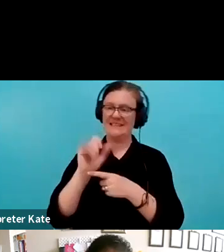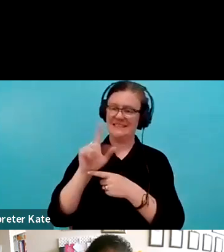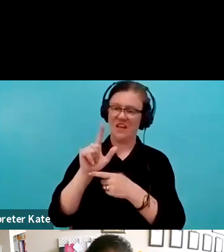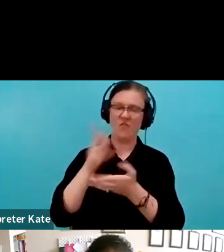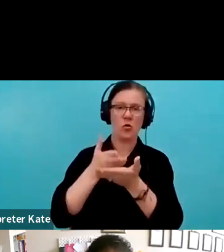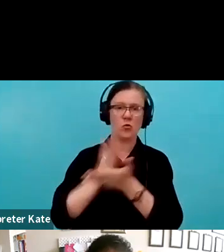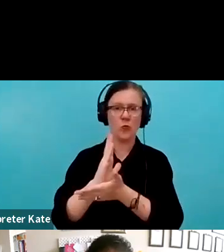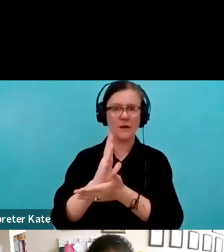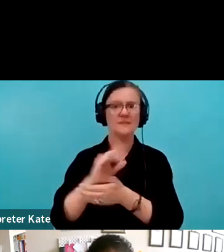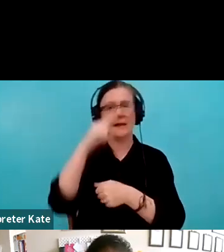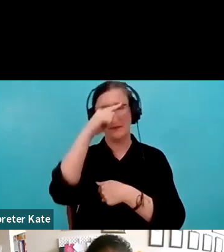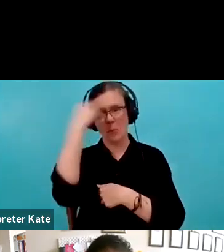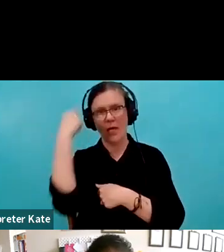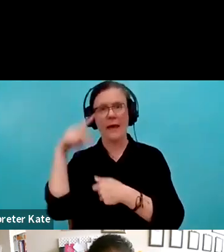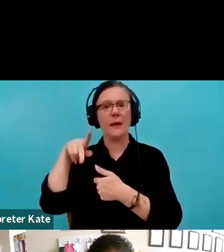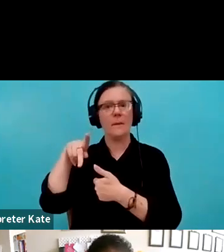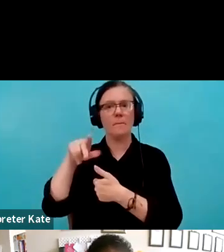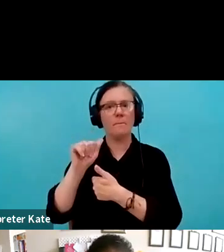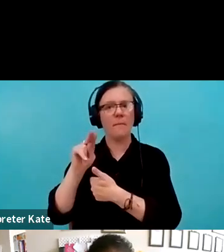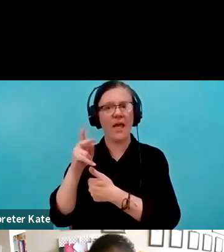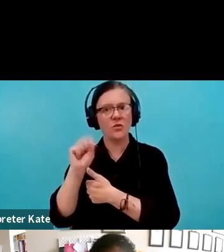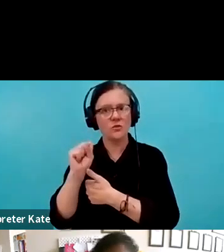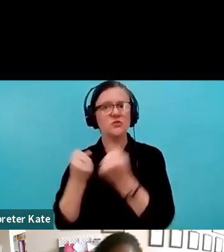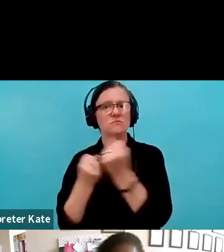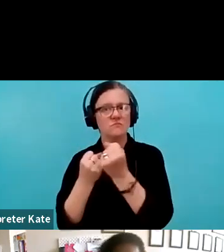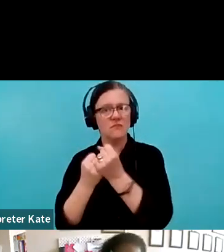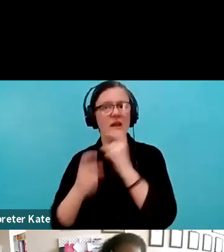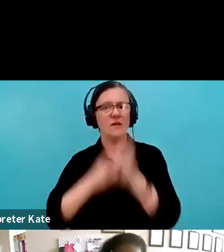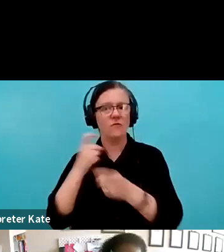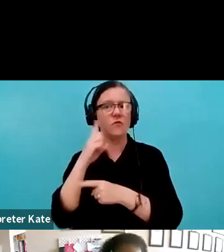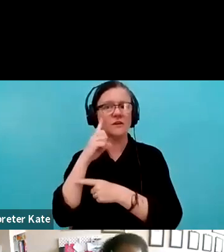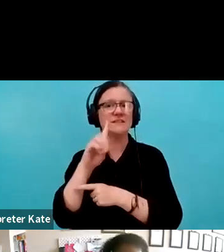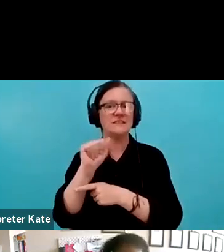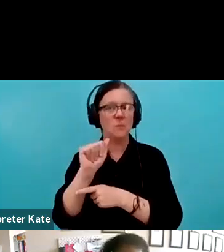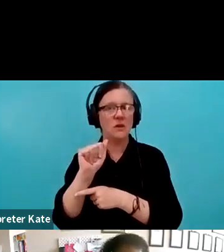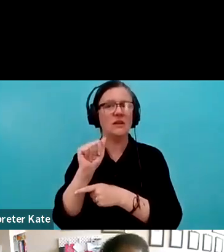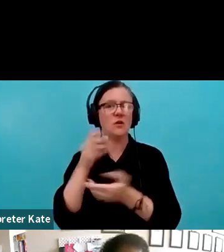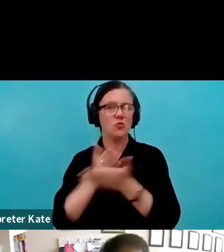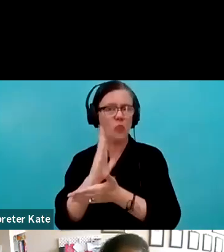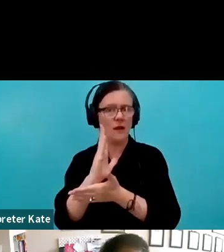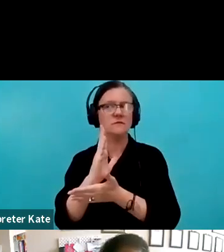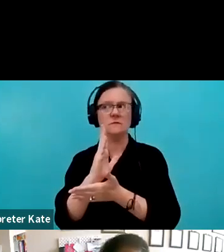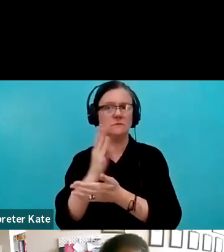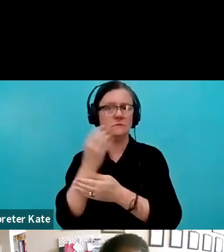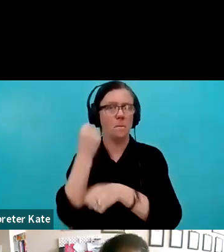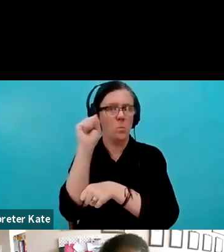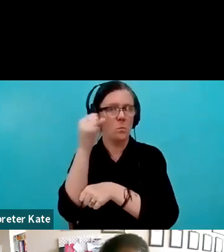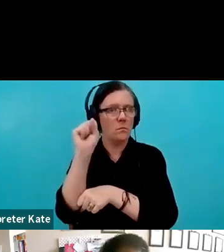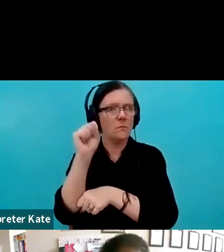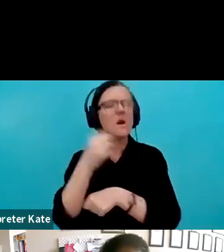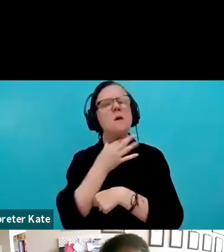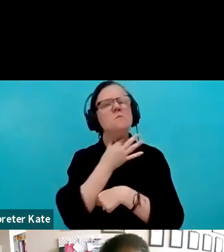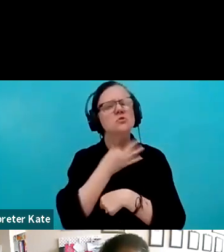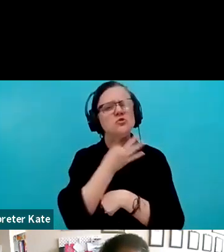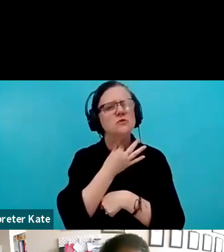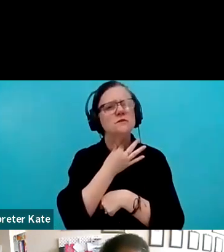like the Black Panthers supported and contributed to the disability rights movement. And I'm wondering from you, how